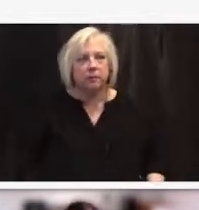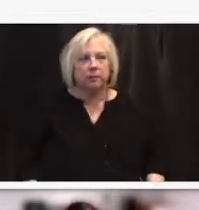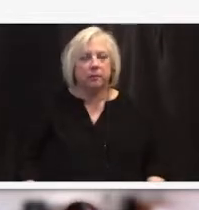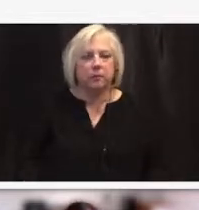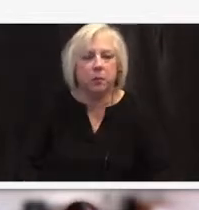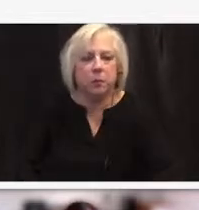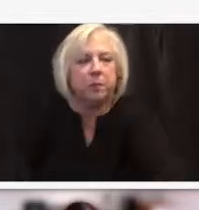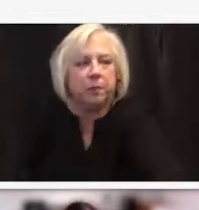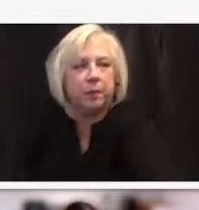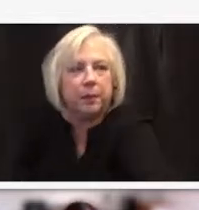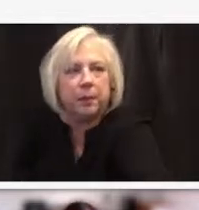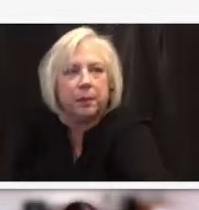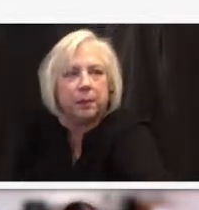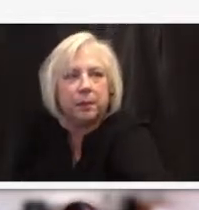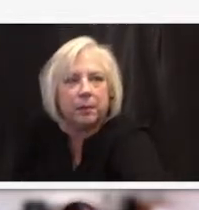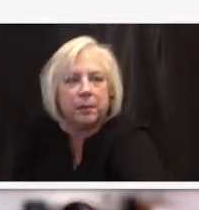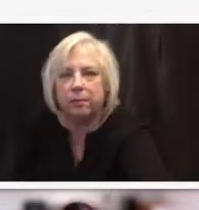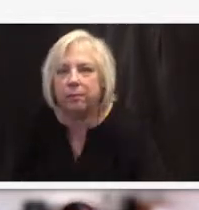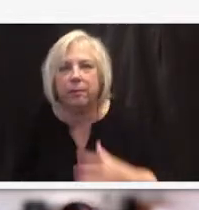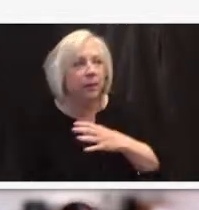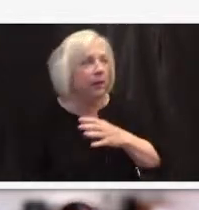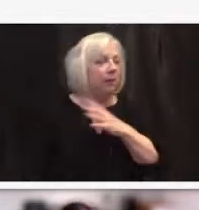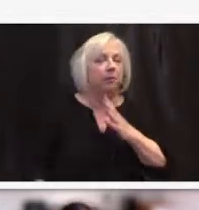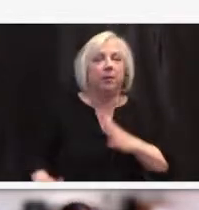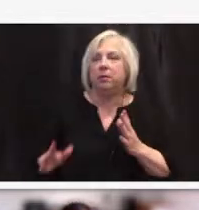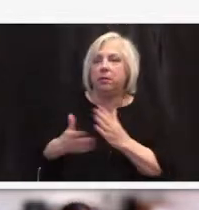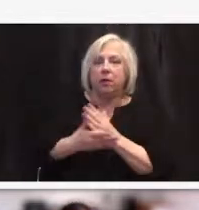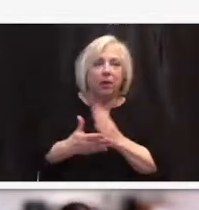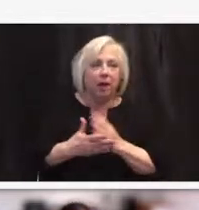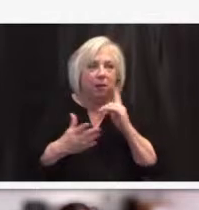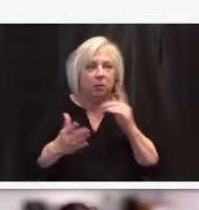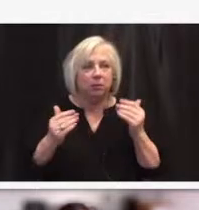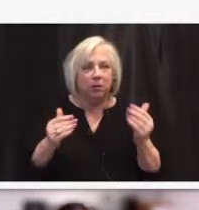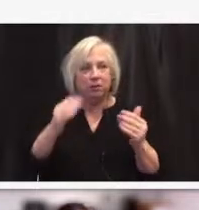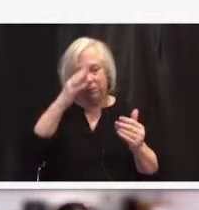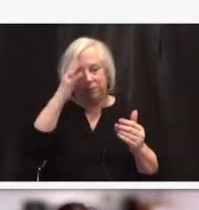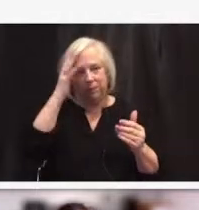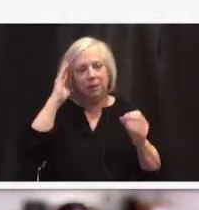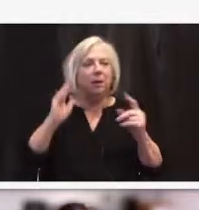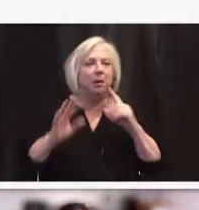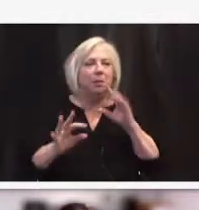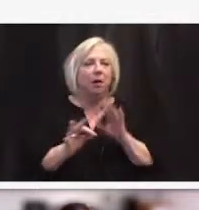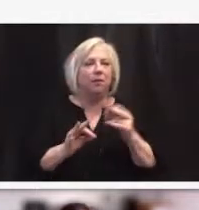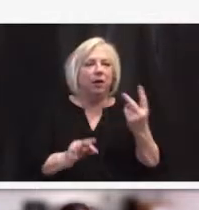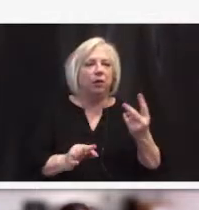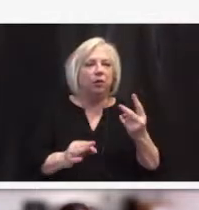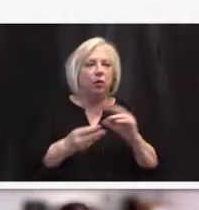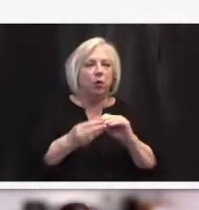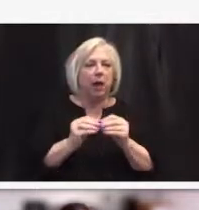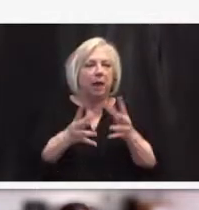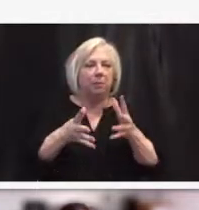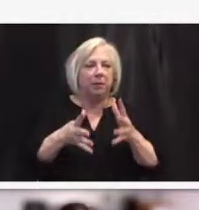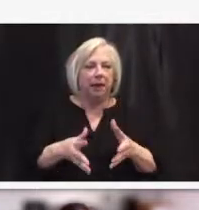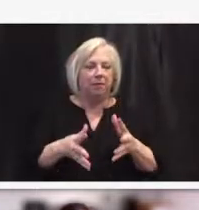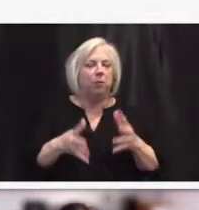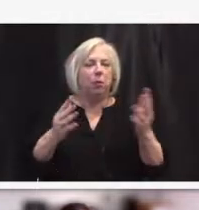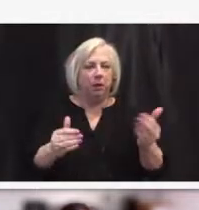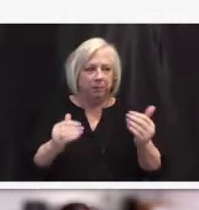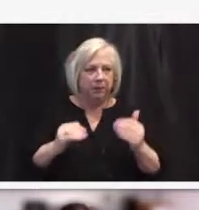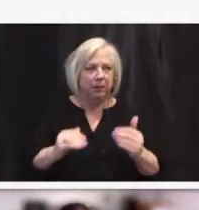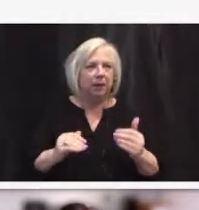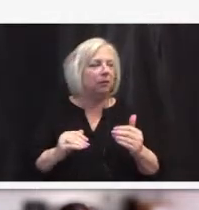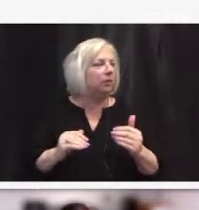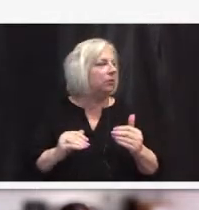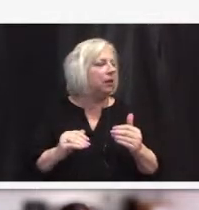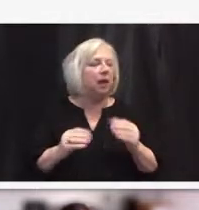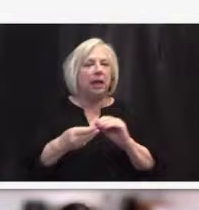All the commissioners, are you okay? Everything all right? Can we move forward? Okay, perfect. Well, we only have 2 items left, and we want to move right